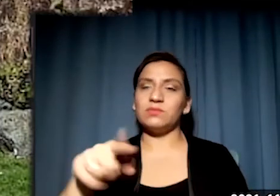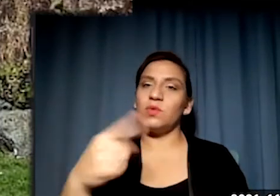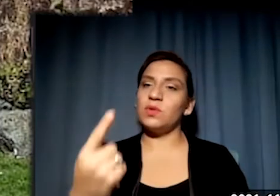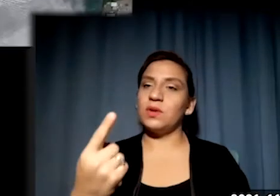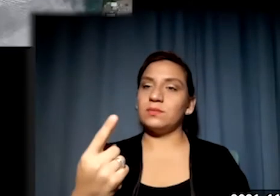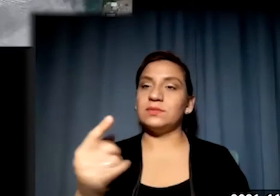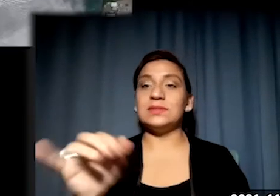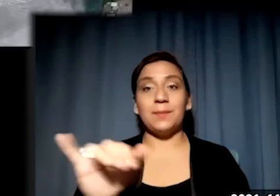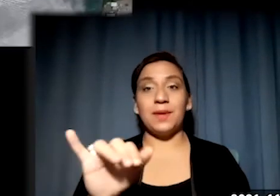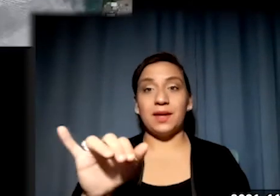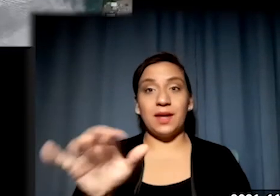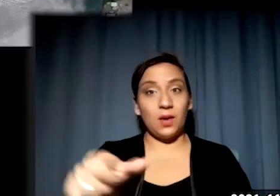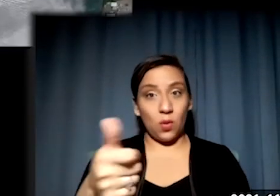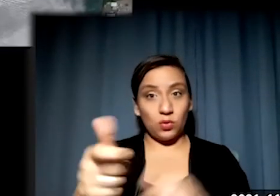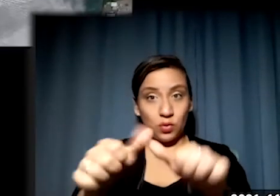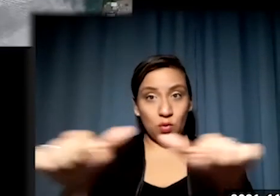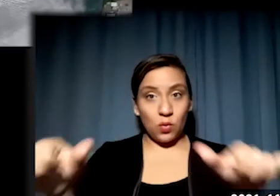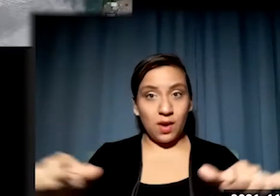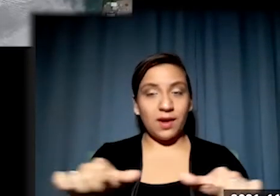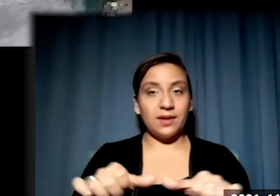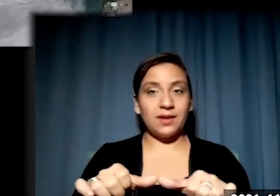Rico, only certain parts were destroyed.